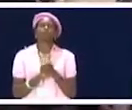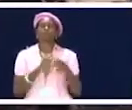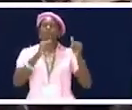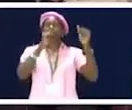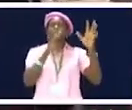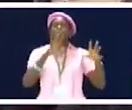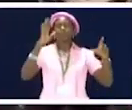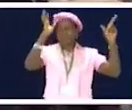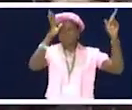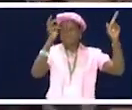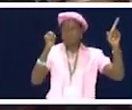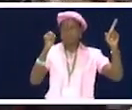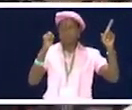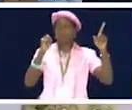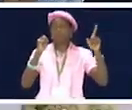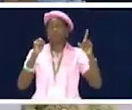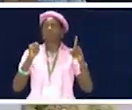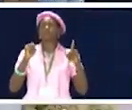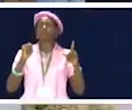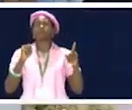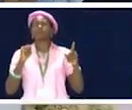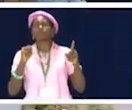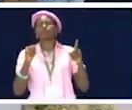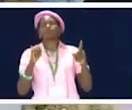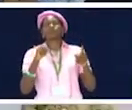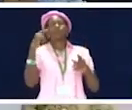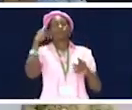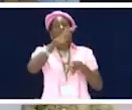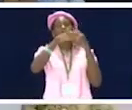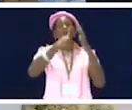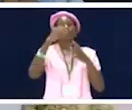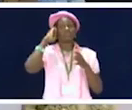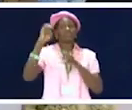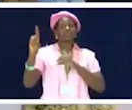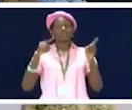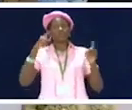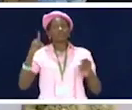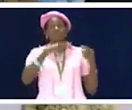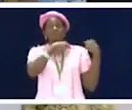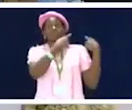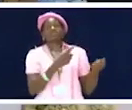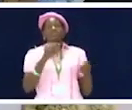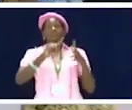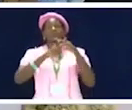Bless Him for all He's done for you since the beginning of the year.